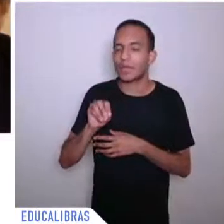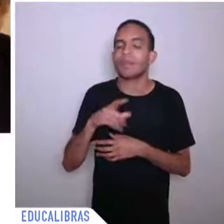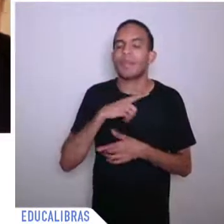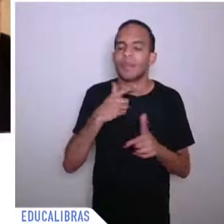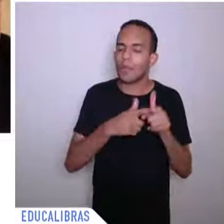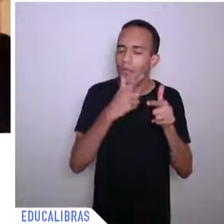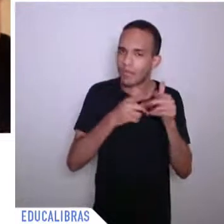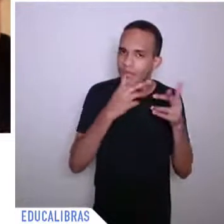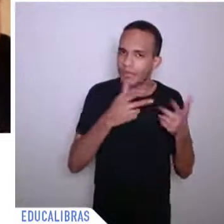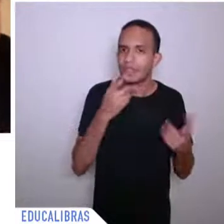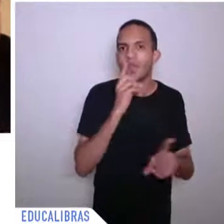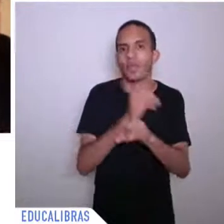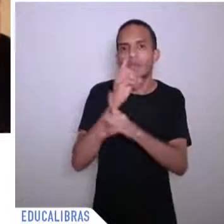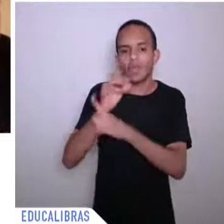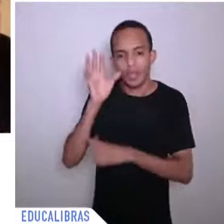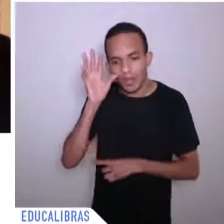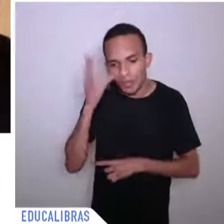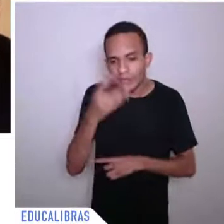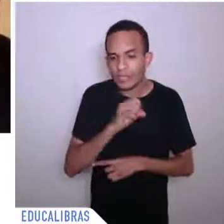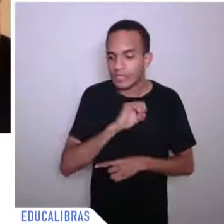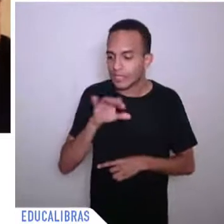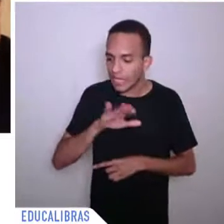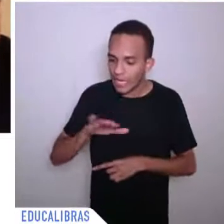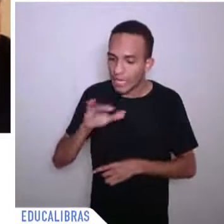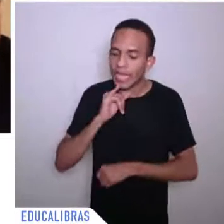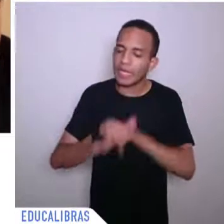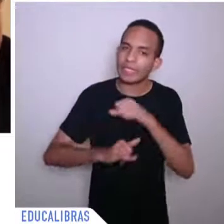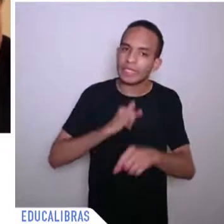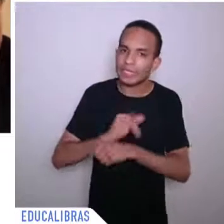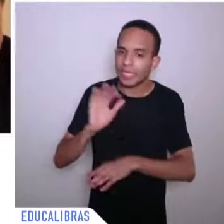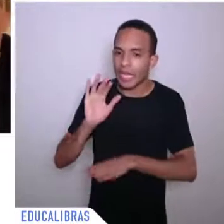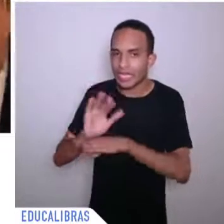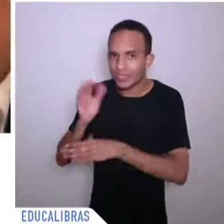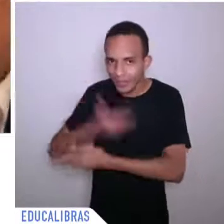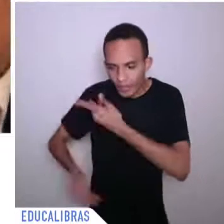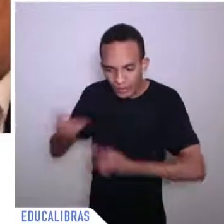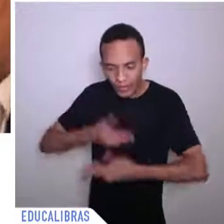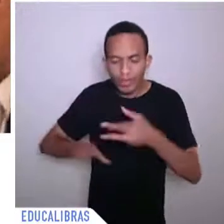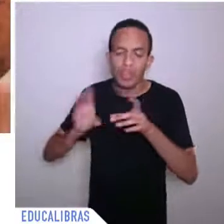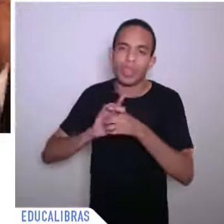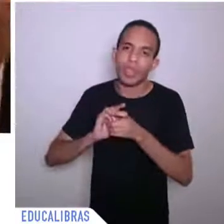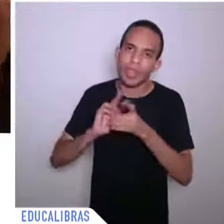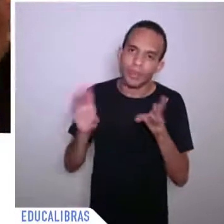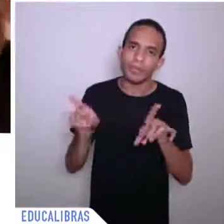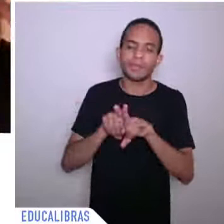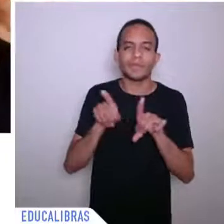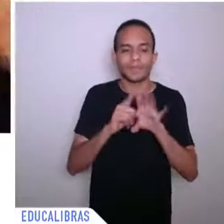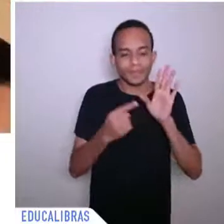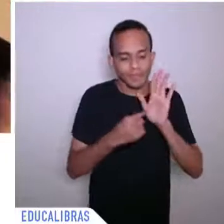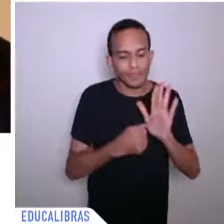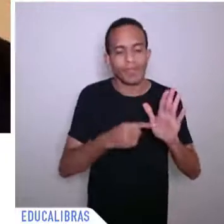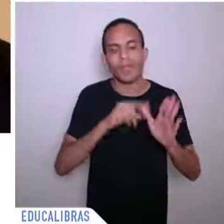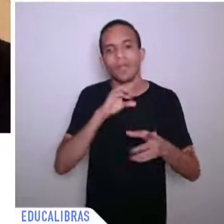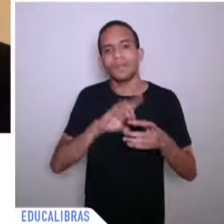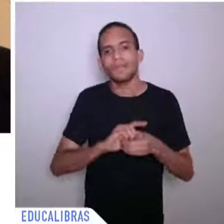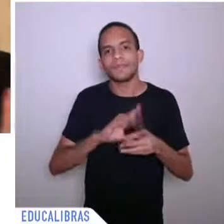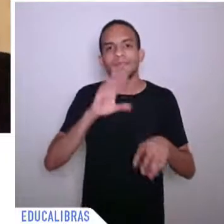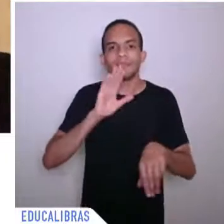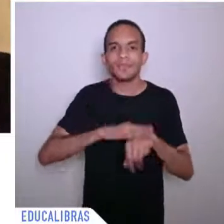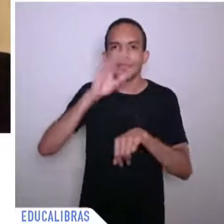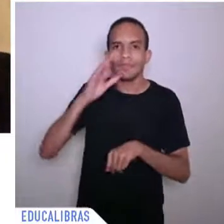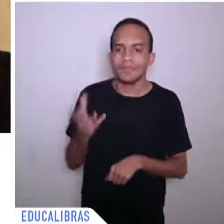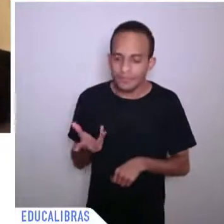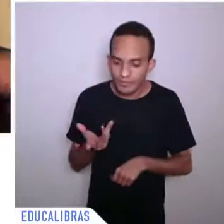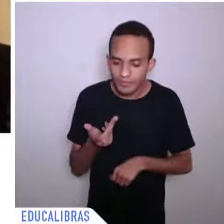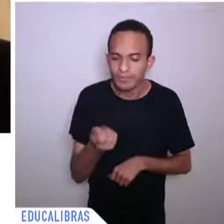this tool is being used for dogmation. If from one side the internet democratizes and socializes